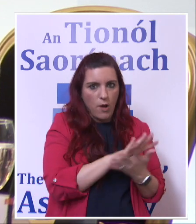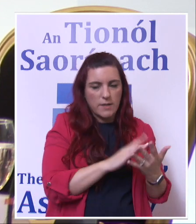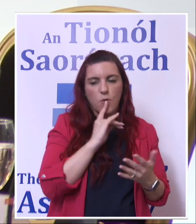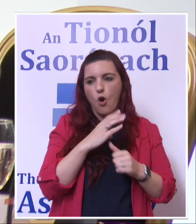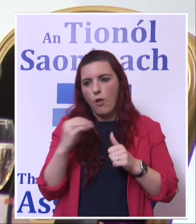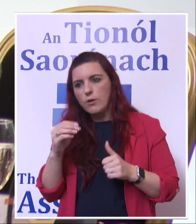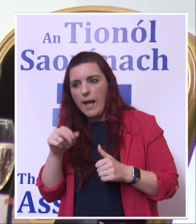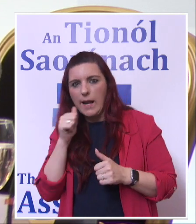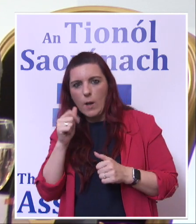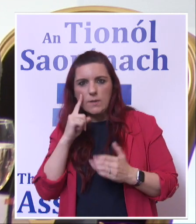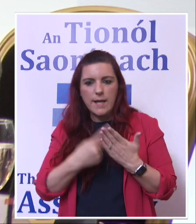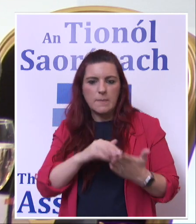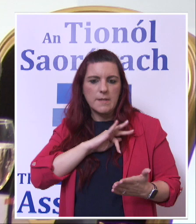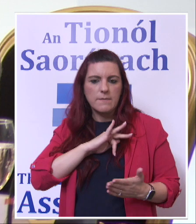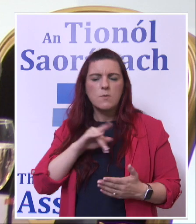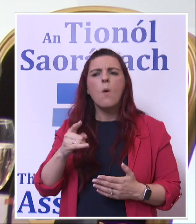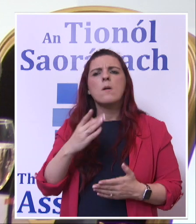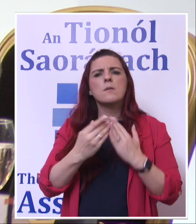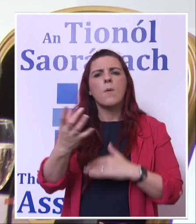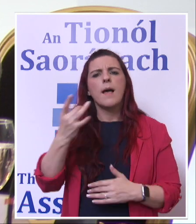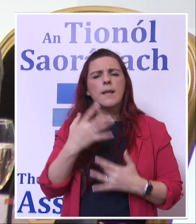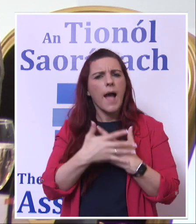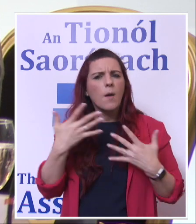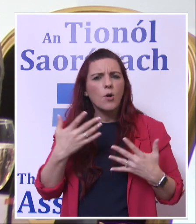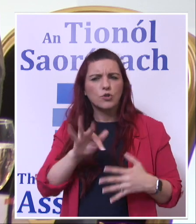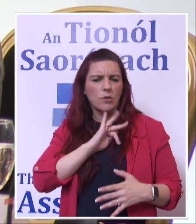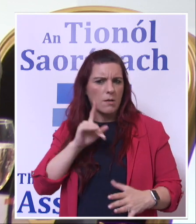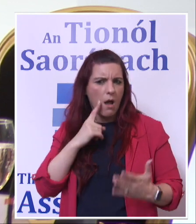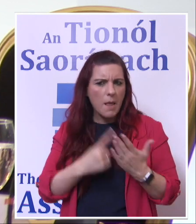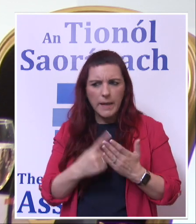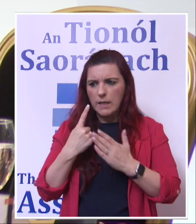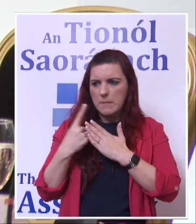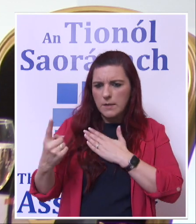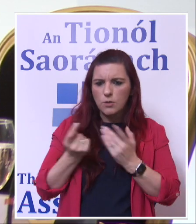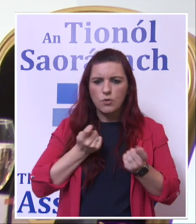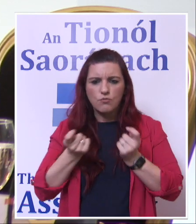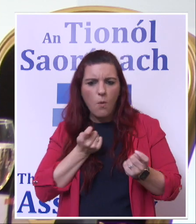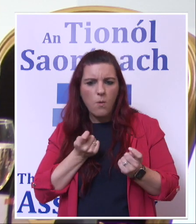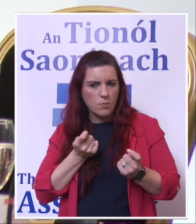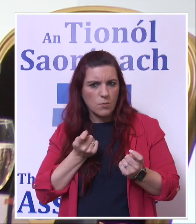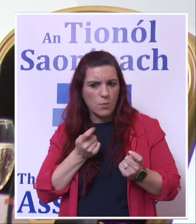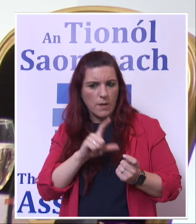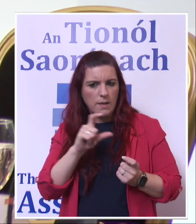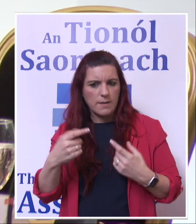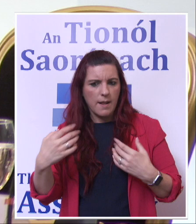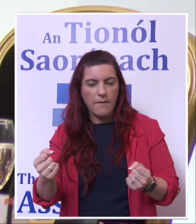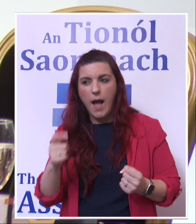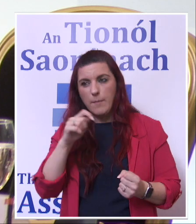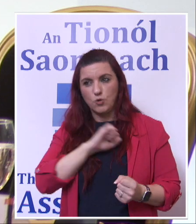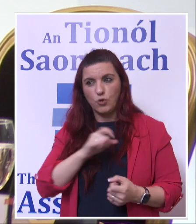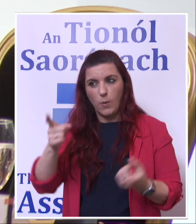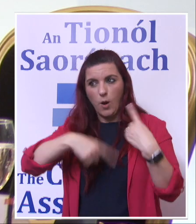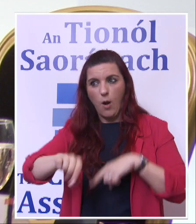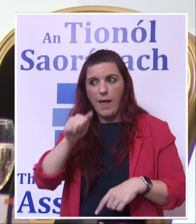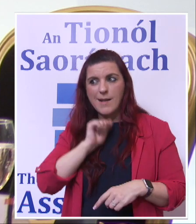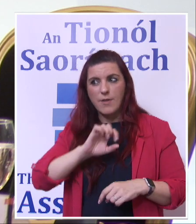How much autonomy and control do councils have on how funds are spent? I think you could all answer that question and get first-class honours in your answer